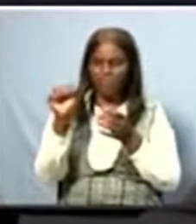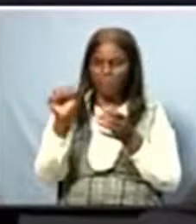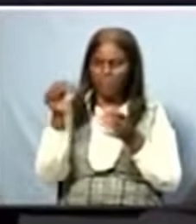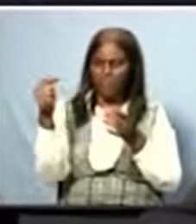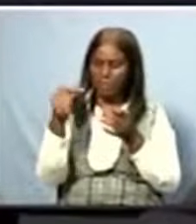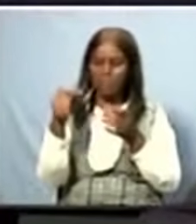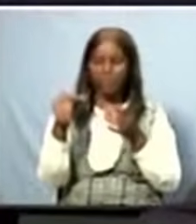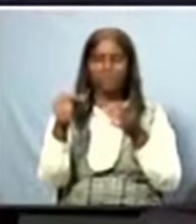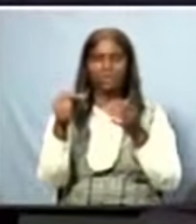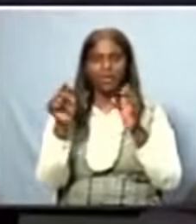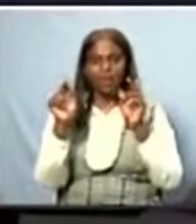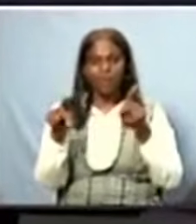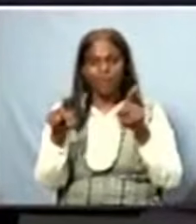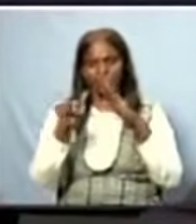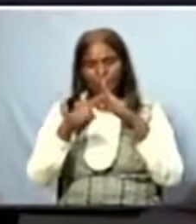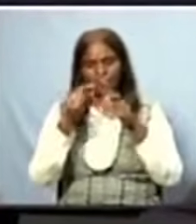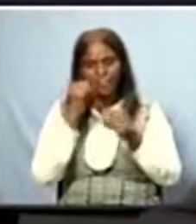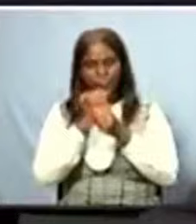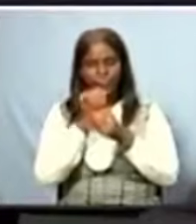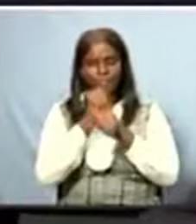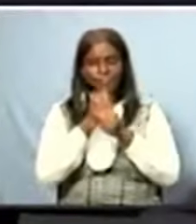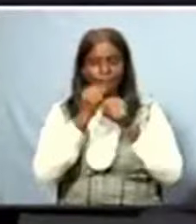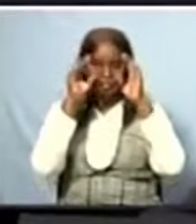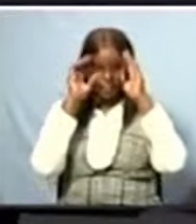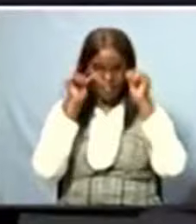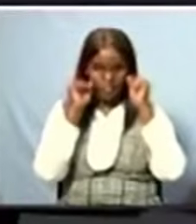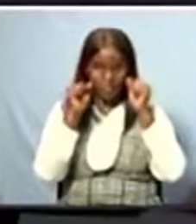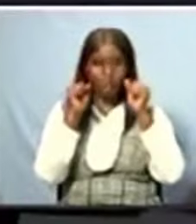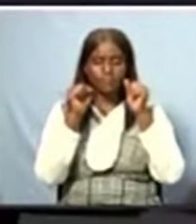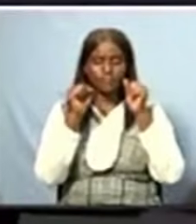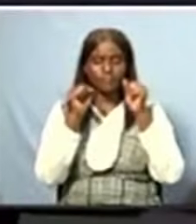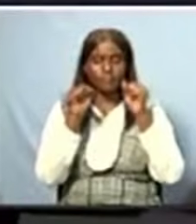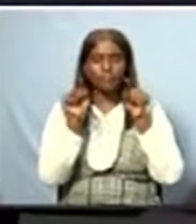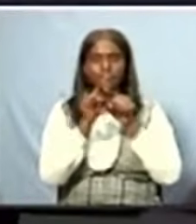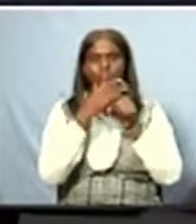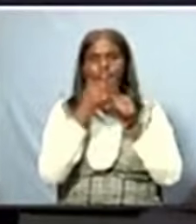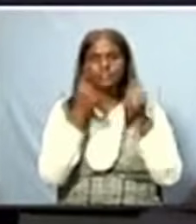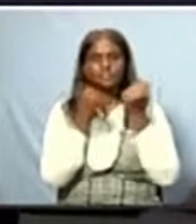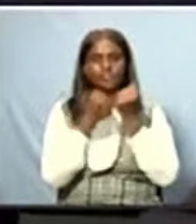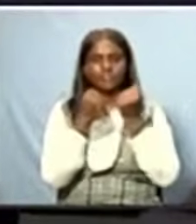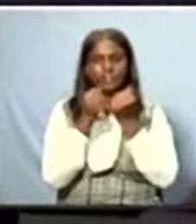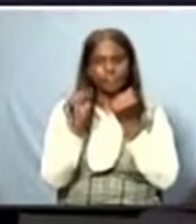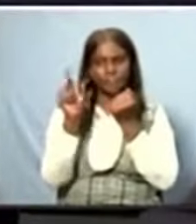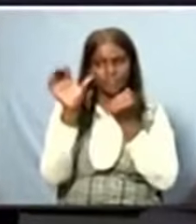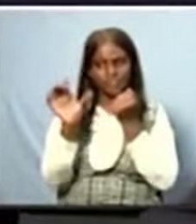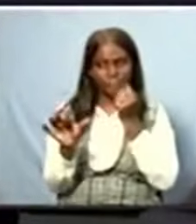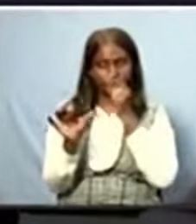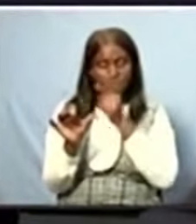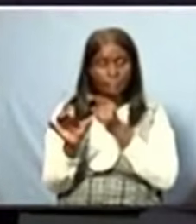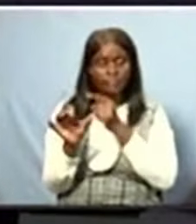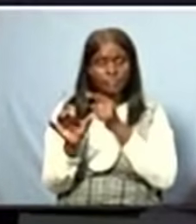person assumes the office of President. The Commission supports this clause.